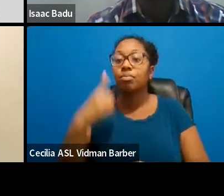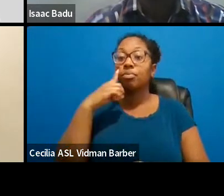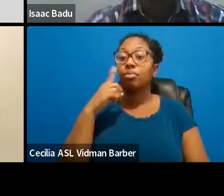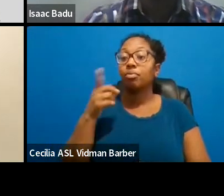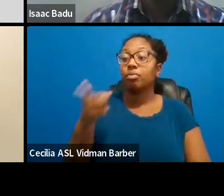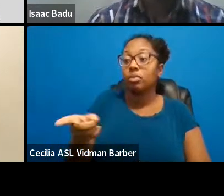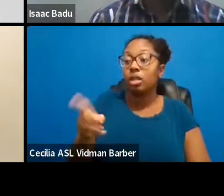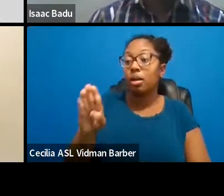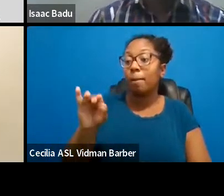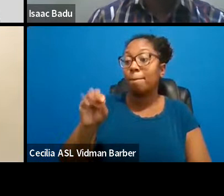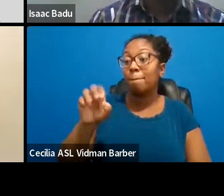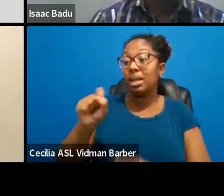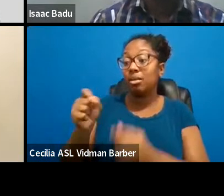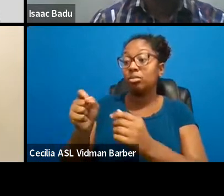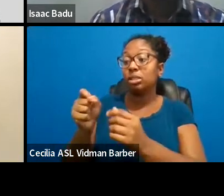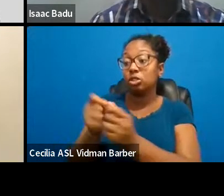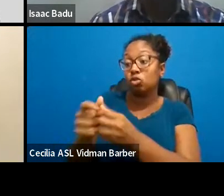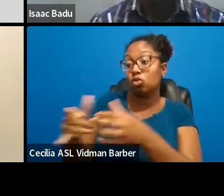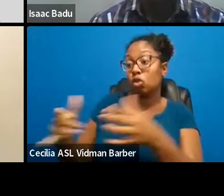more inclusion, there's more